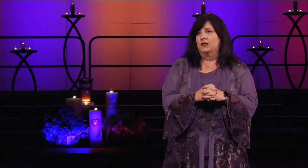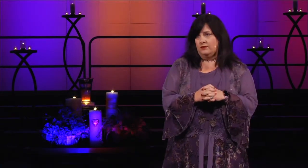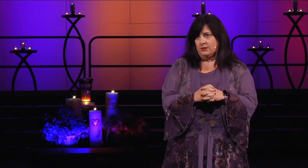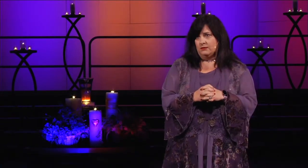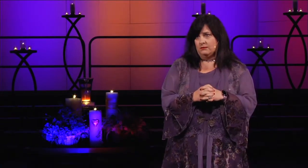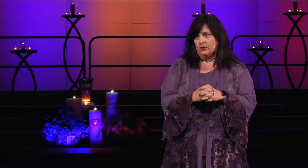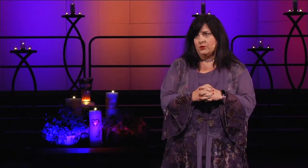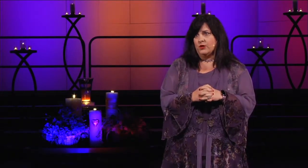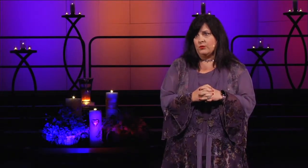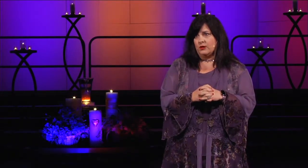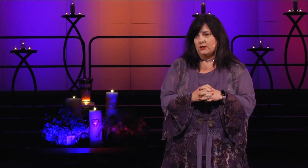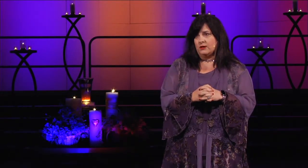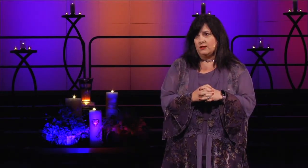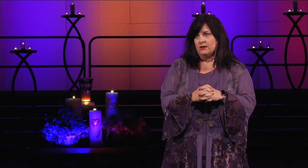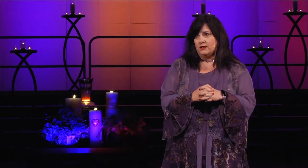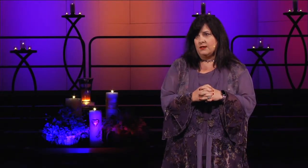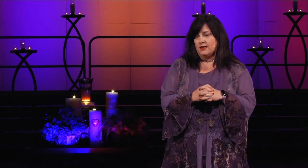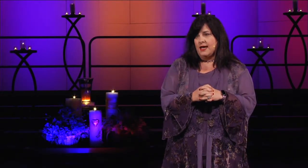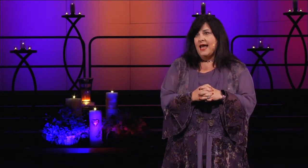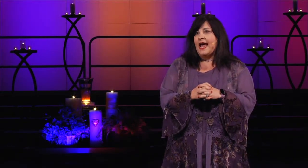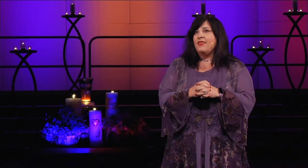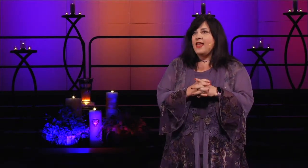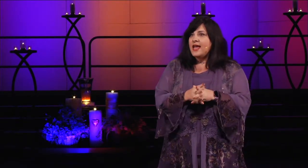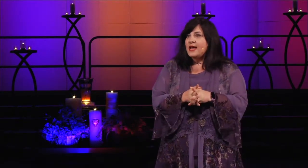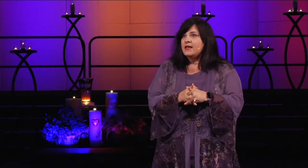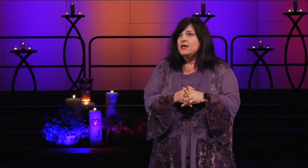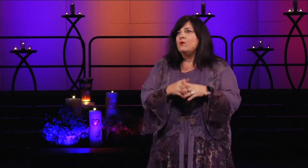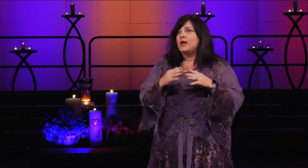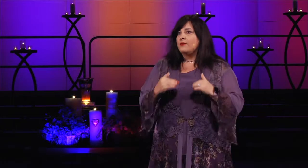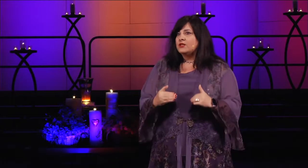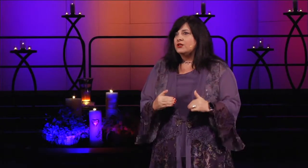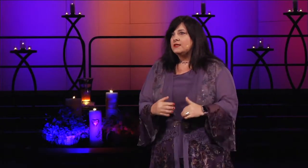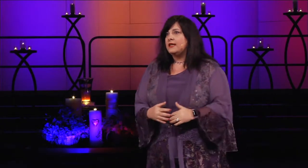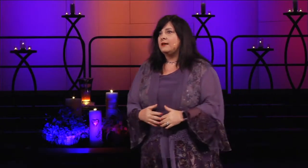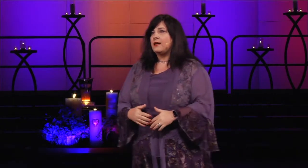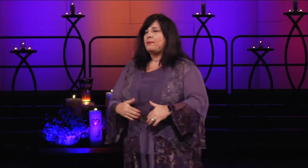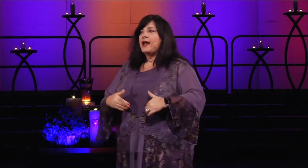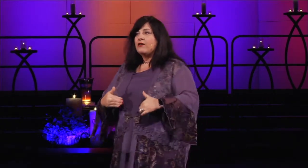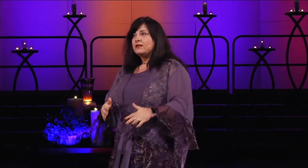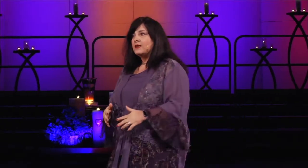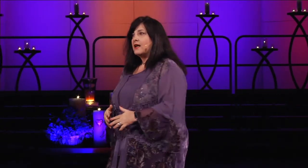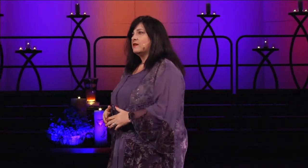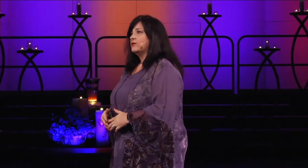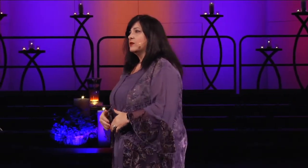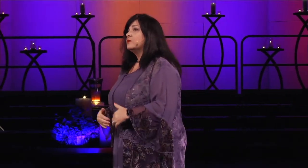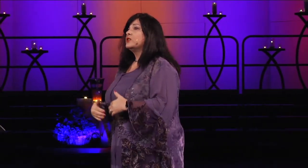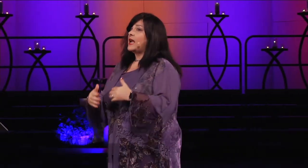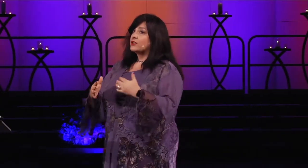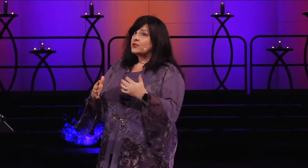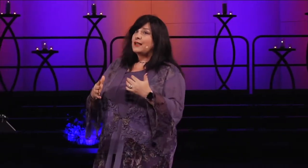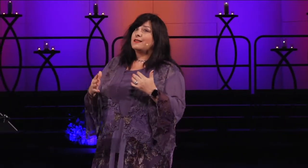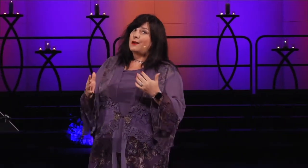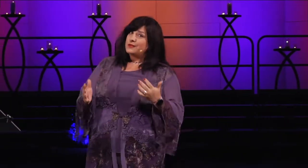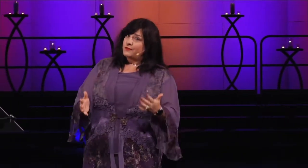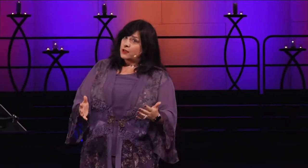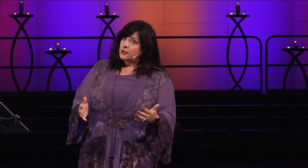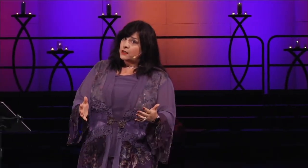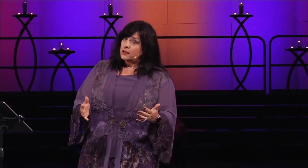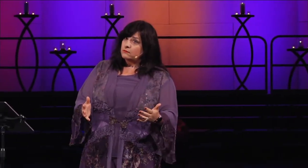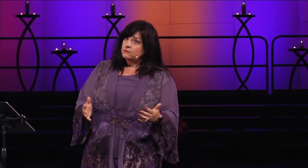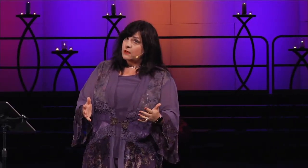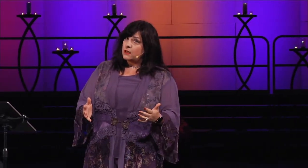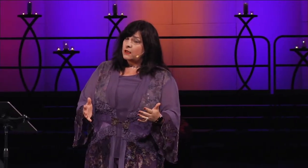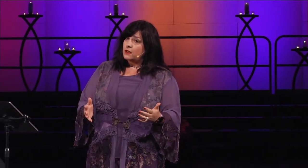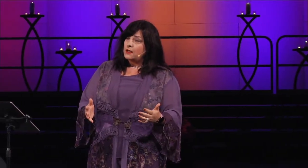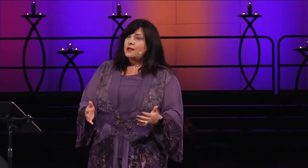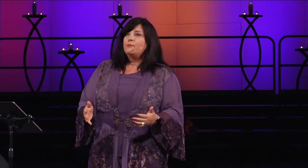and unlovable. Those were the words. And then, when I was 13, my parents got divorced, which actually I thought was a very good